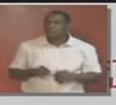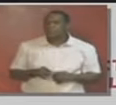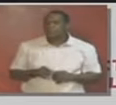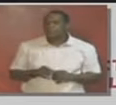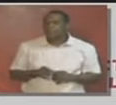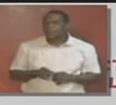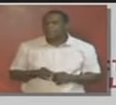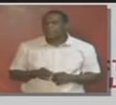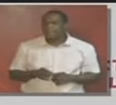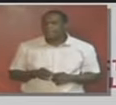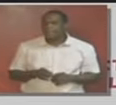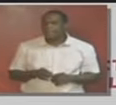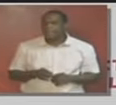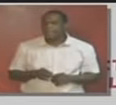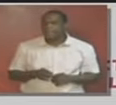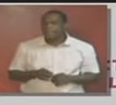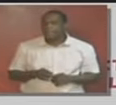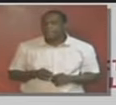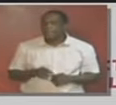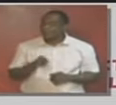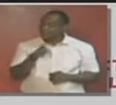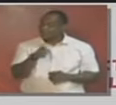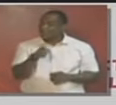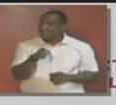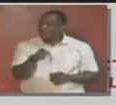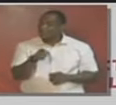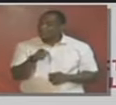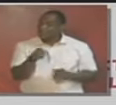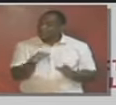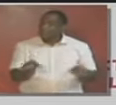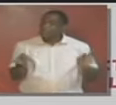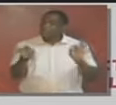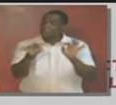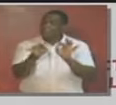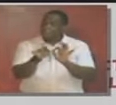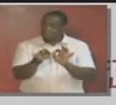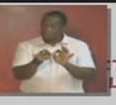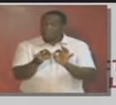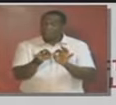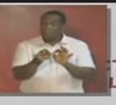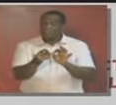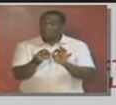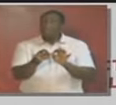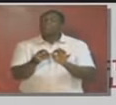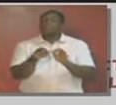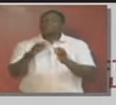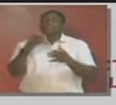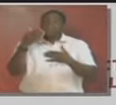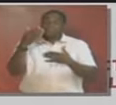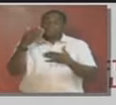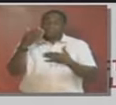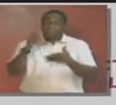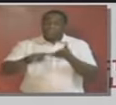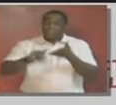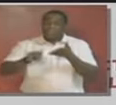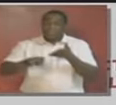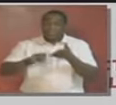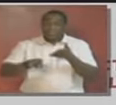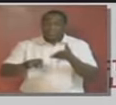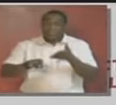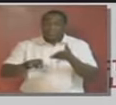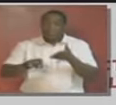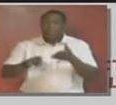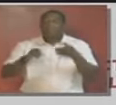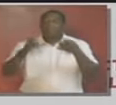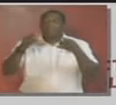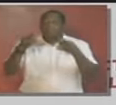very potent reality check that even if the numbers are low, it doesn't mean the virus is gone. And once the virus is not gone, then